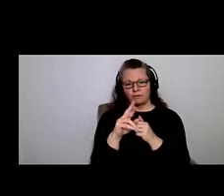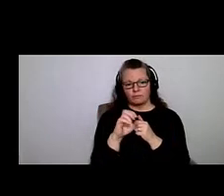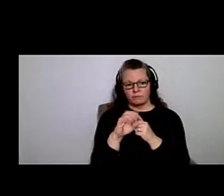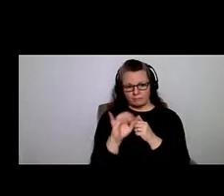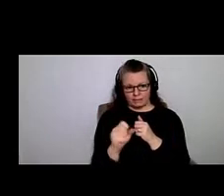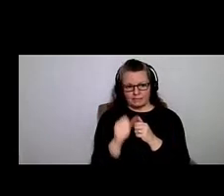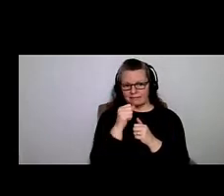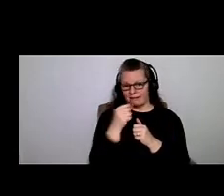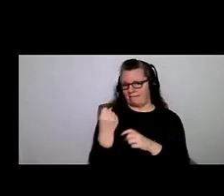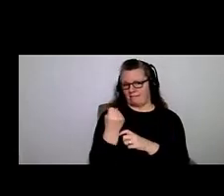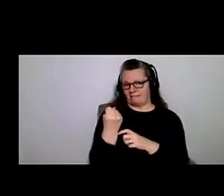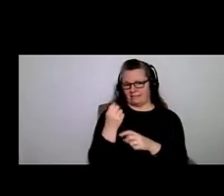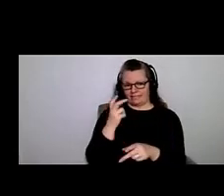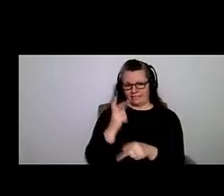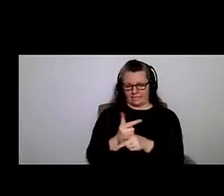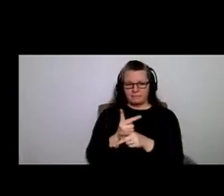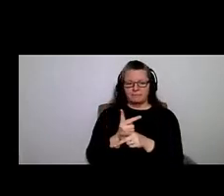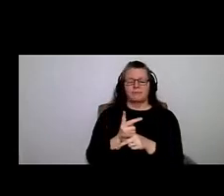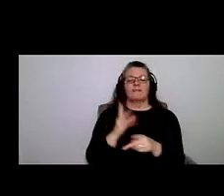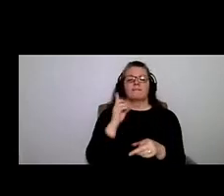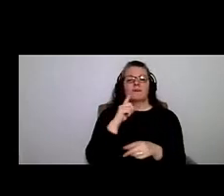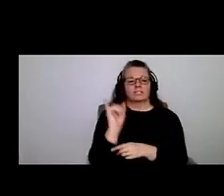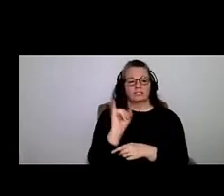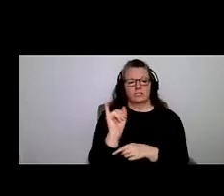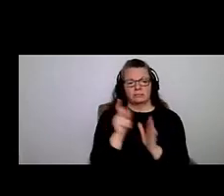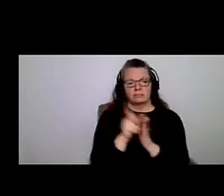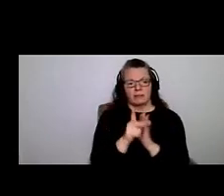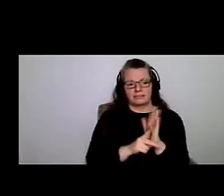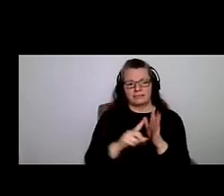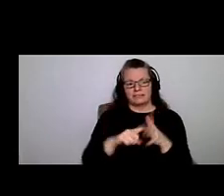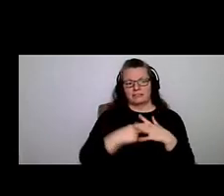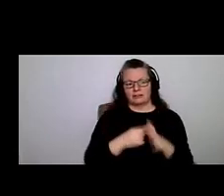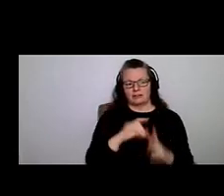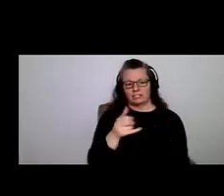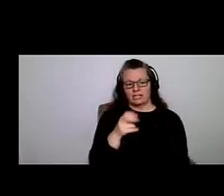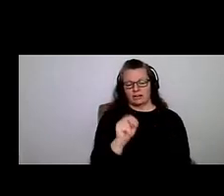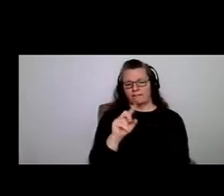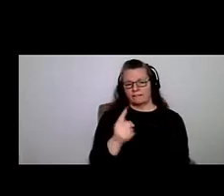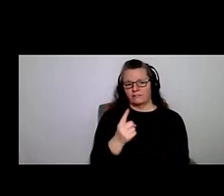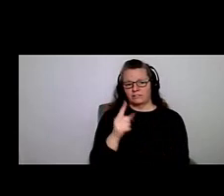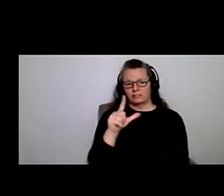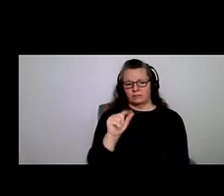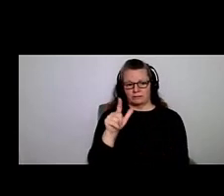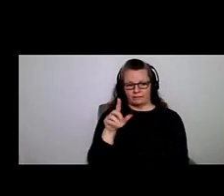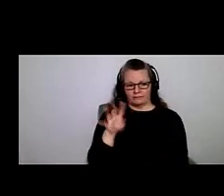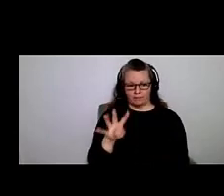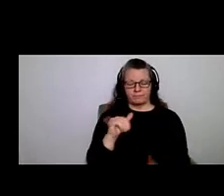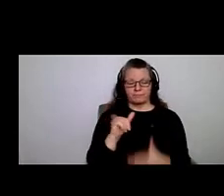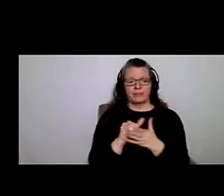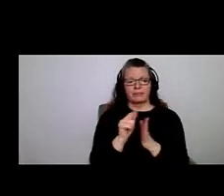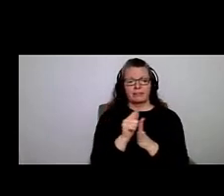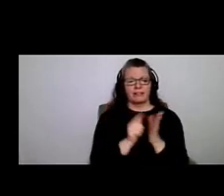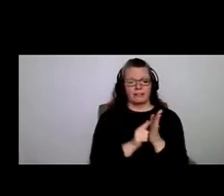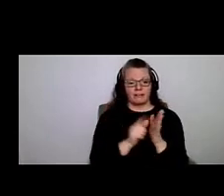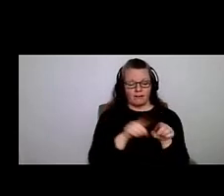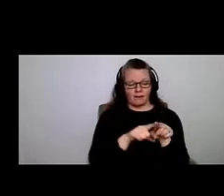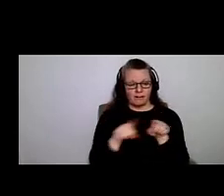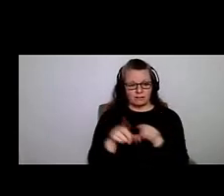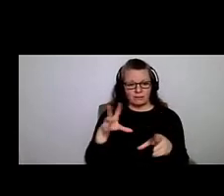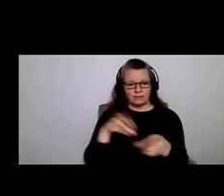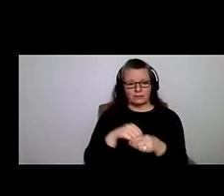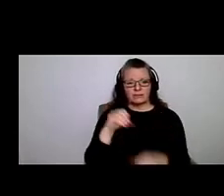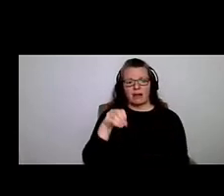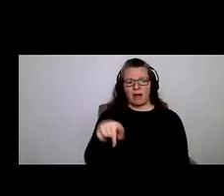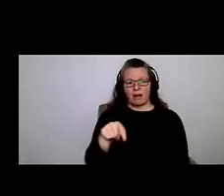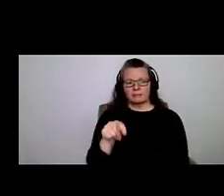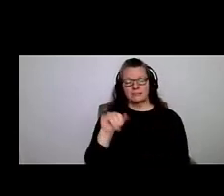insured policies effective January 1st of 2024. This bill also includes opt-in language, enabling self-insured